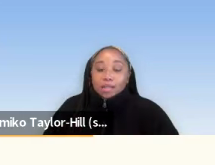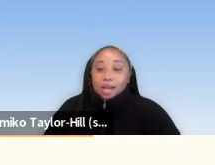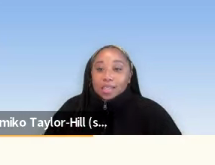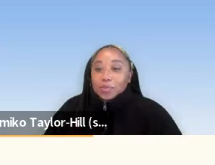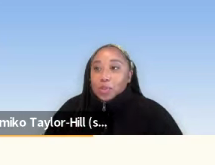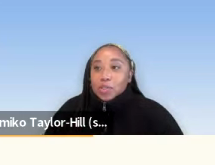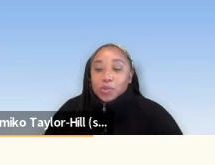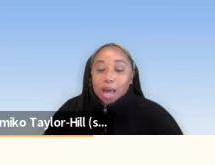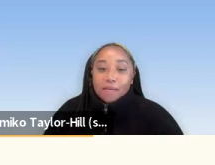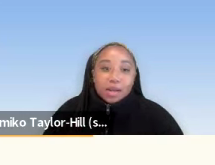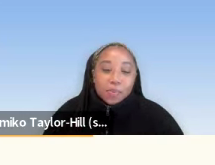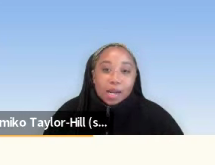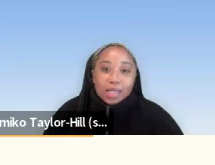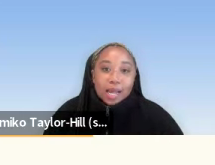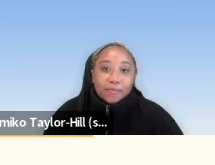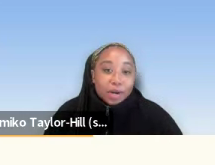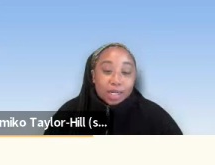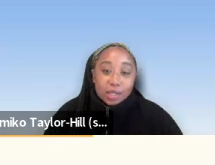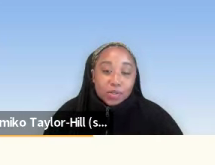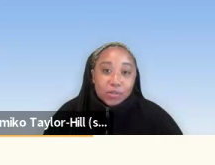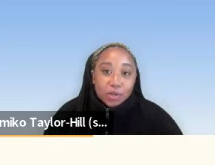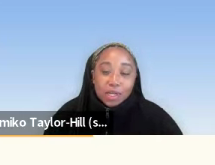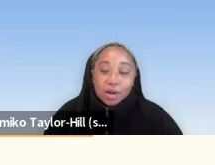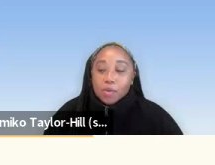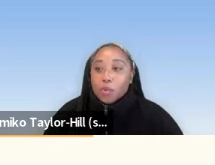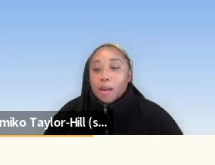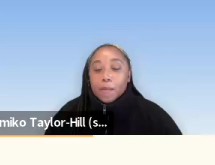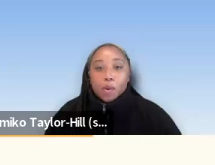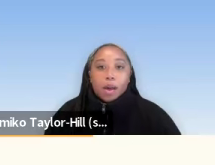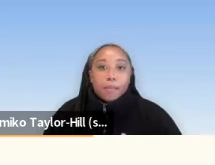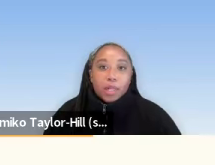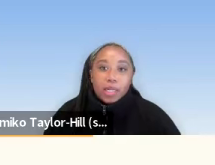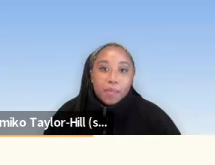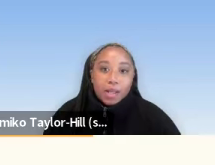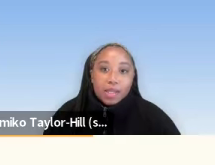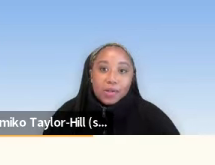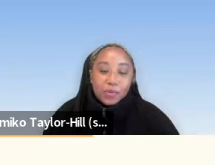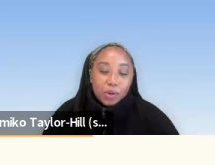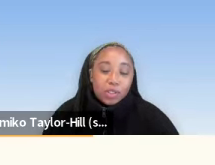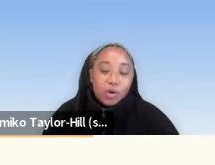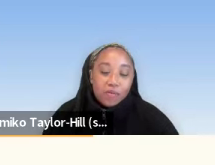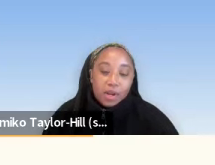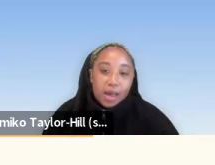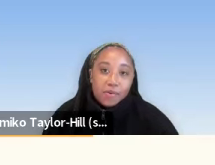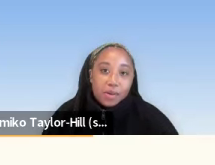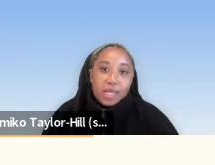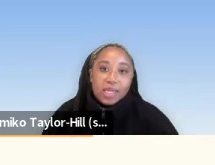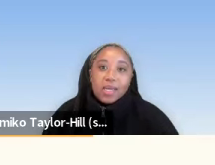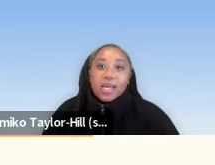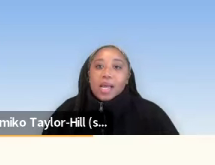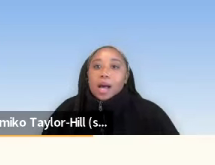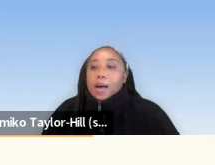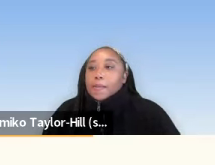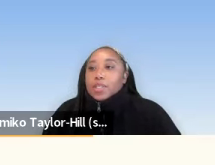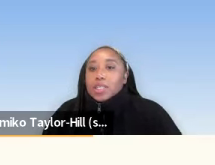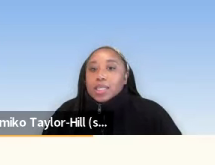do apologize. We do have another panelist I forgot to introduce earlier. Melinda Bell is here. We're so grateful to have you here,